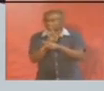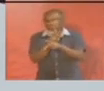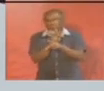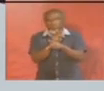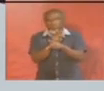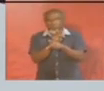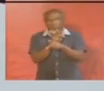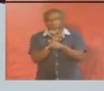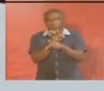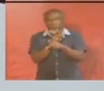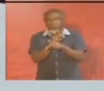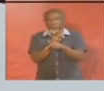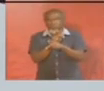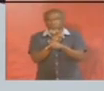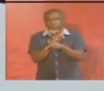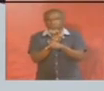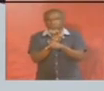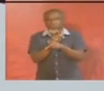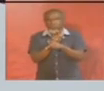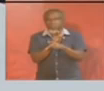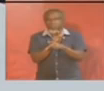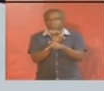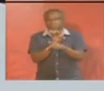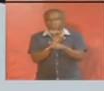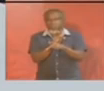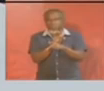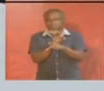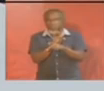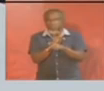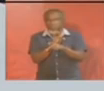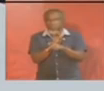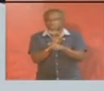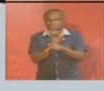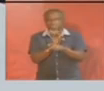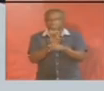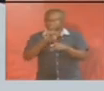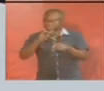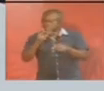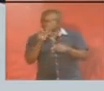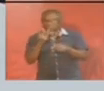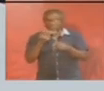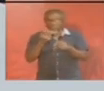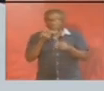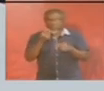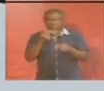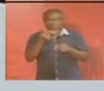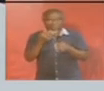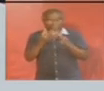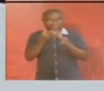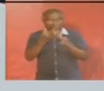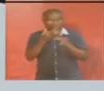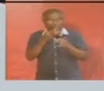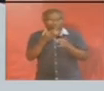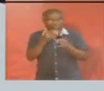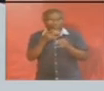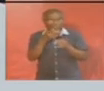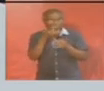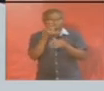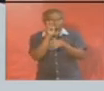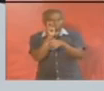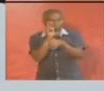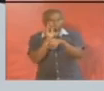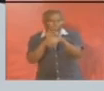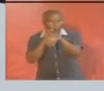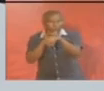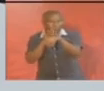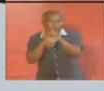Let me deal with the second issue, whether the messaging is working. I think we could all agree that this issue of COVID fatigue